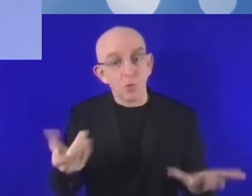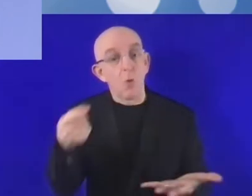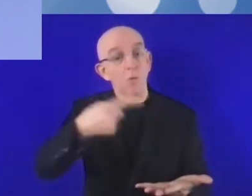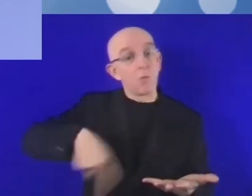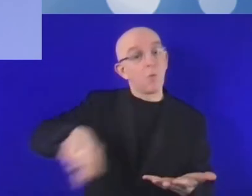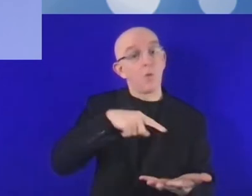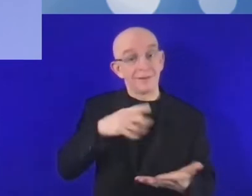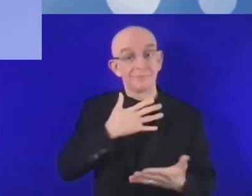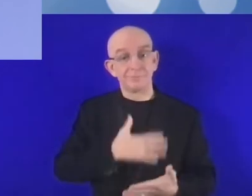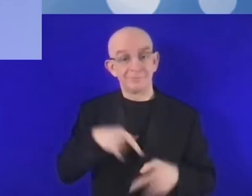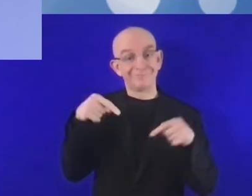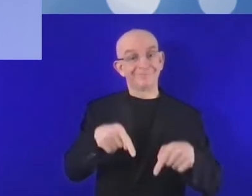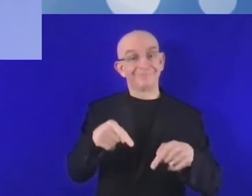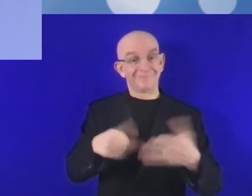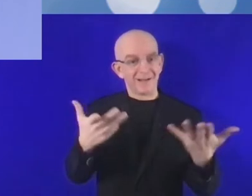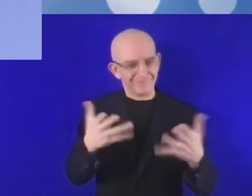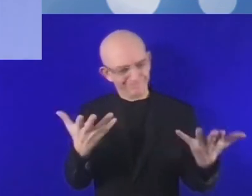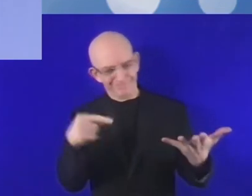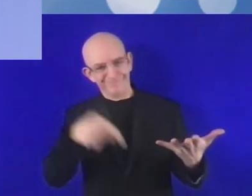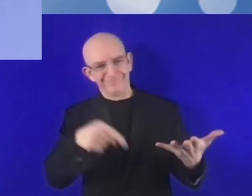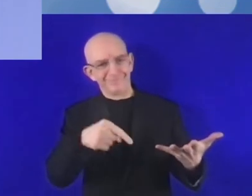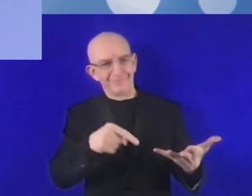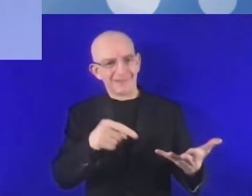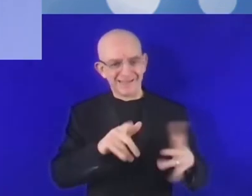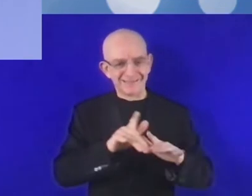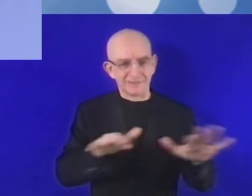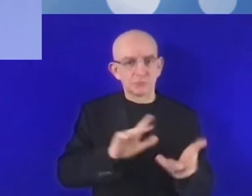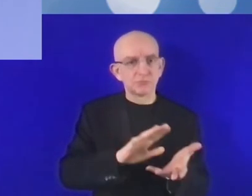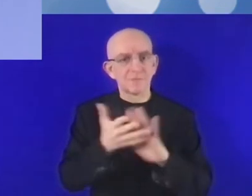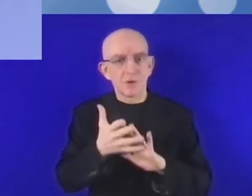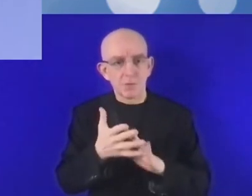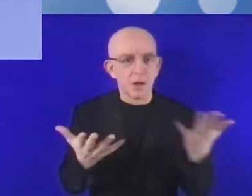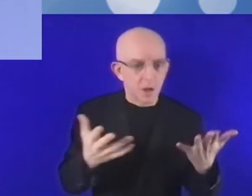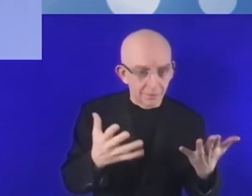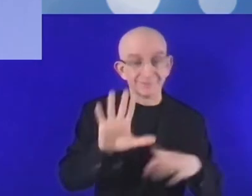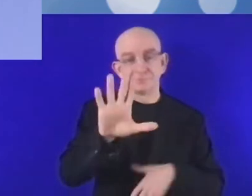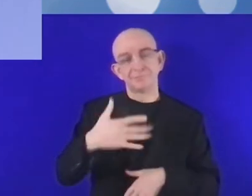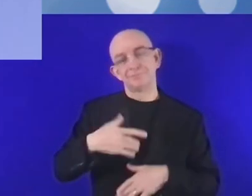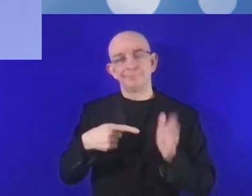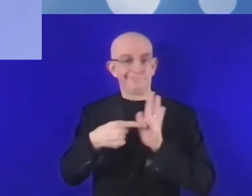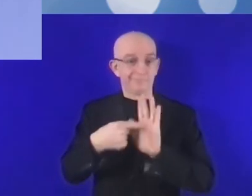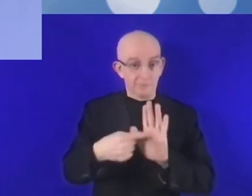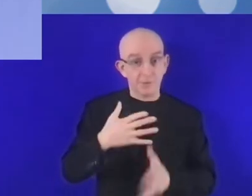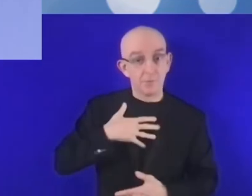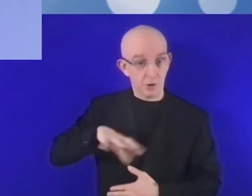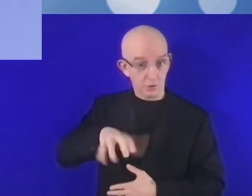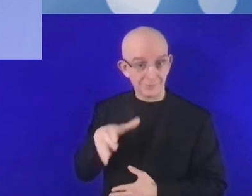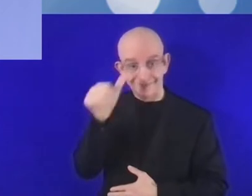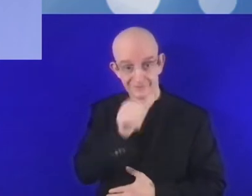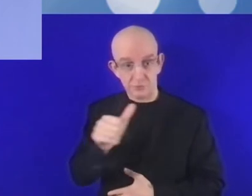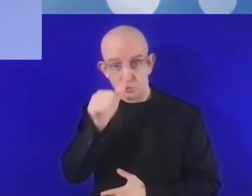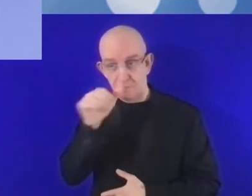designed its first digital strategy 2025 digital transform machine